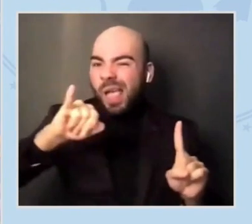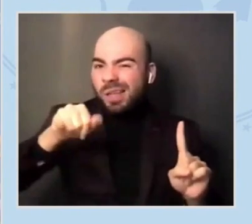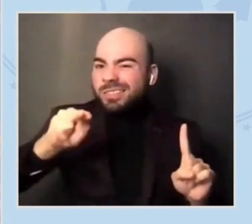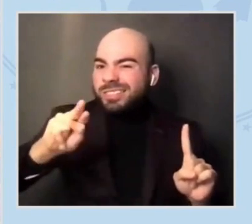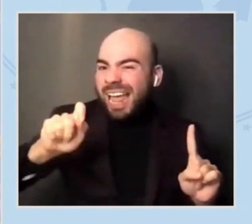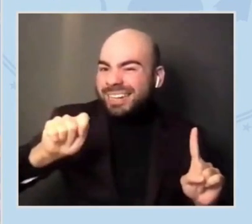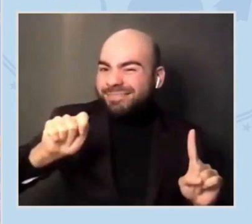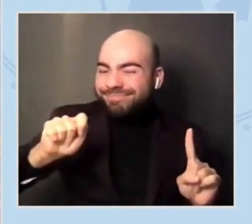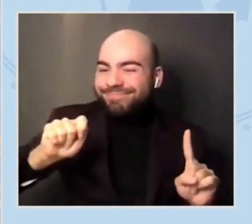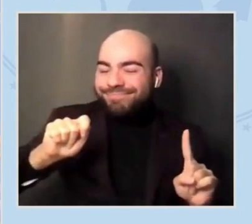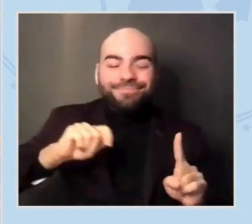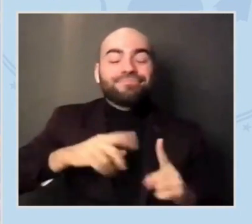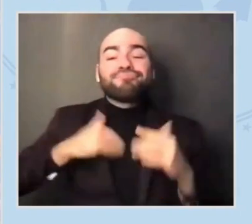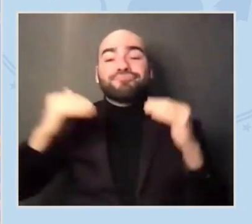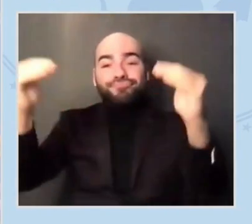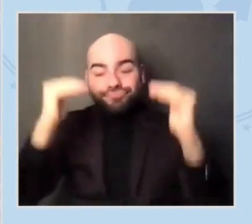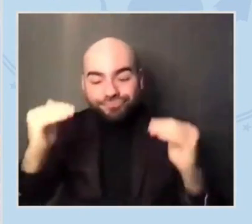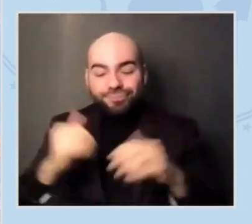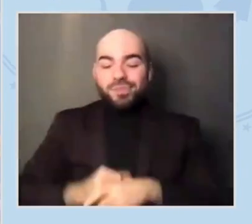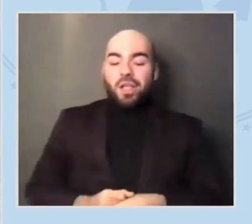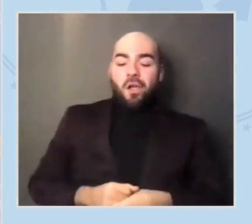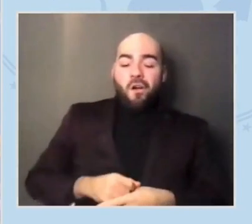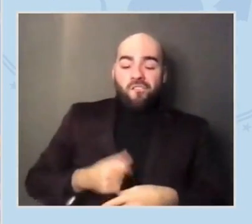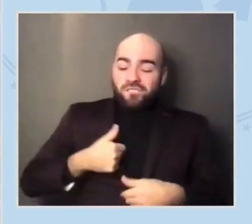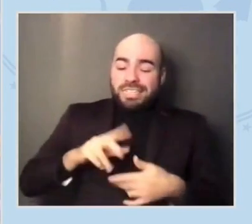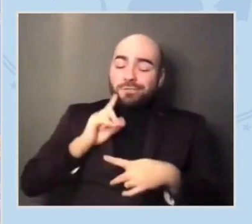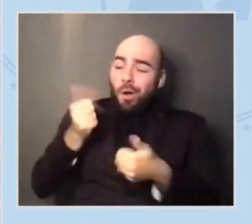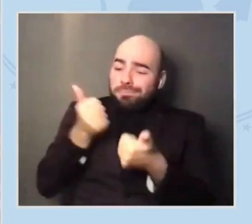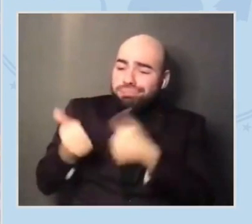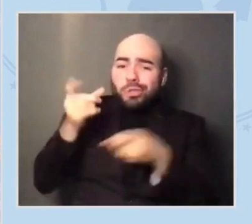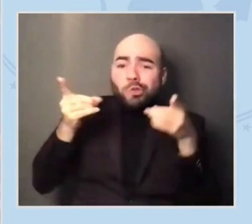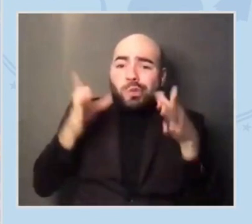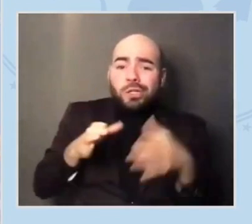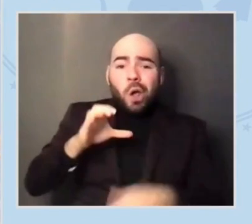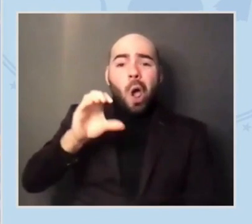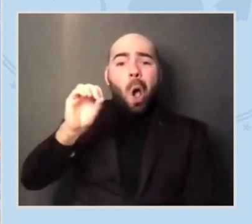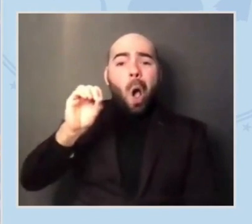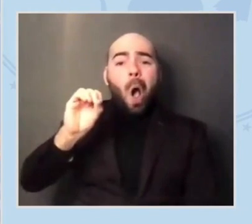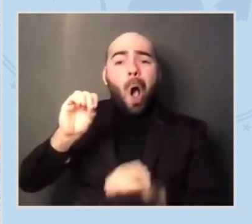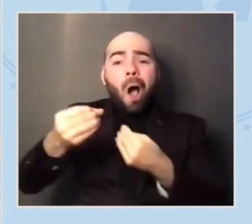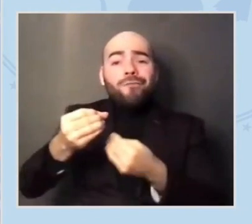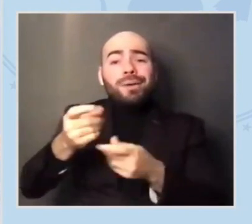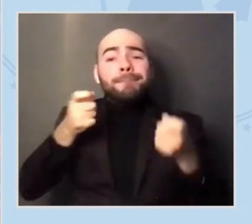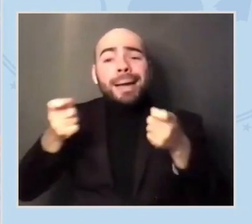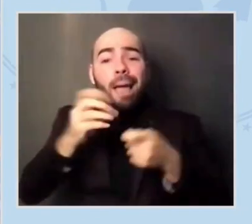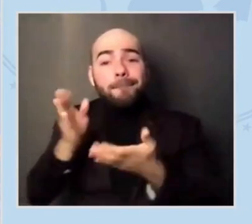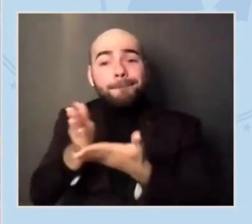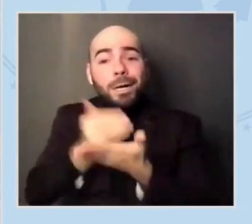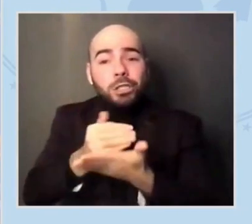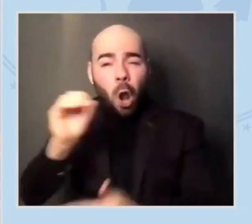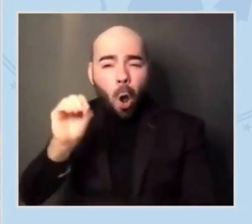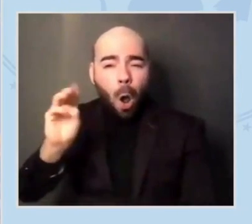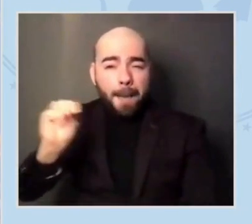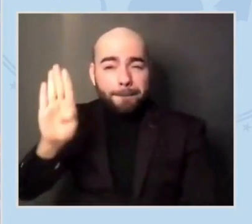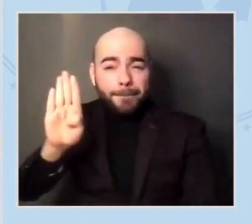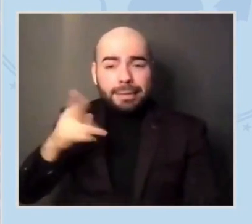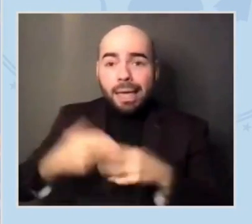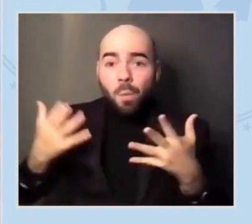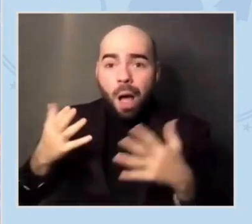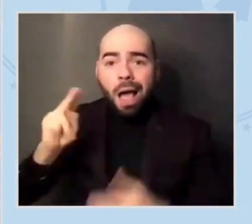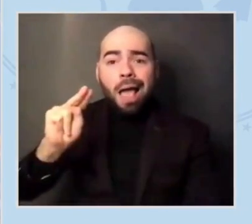Tanden. You know, I've known Neera a long time. A brilliant policy mind with critical practical experience